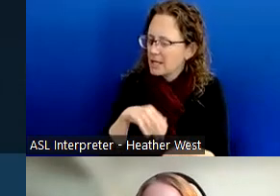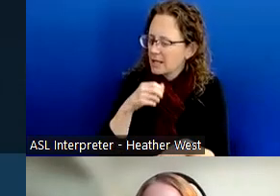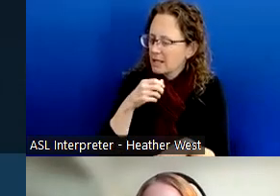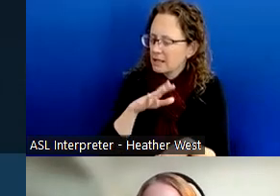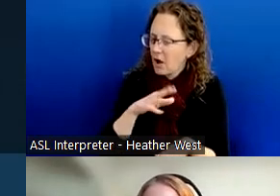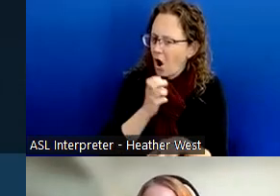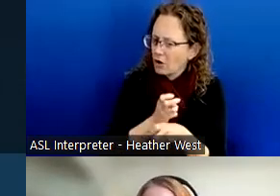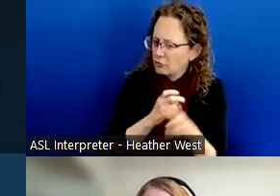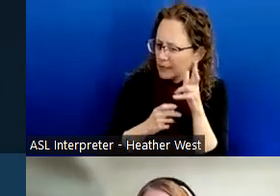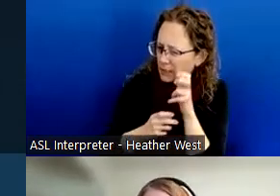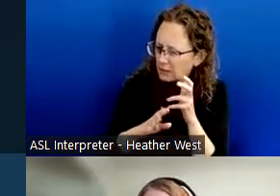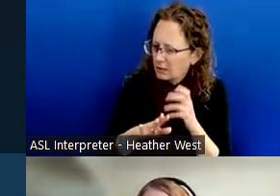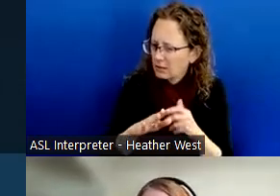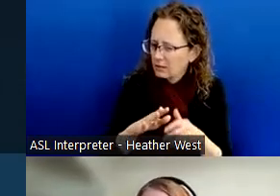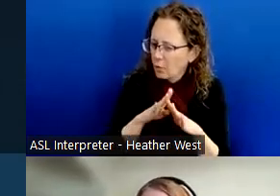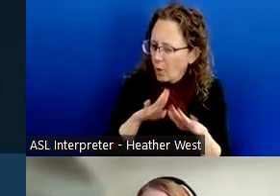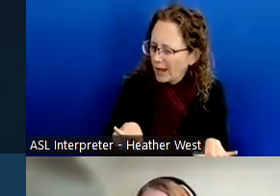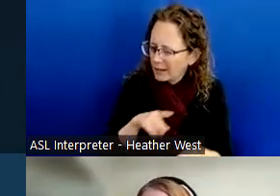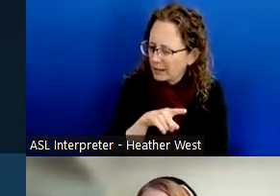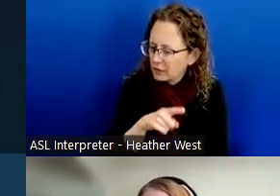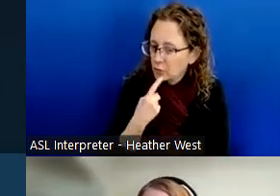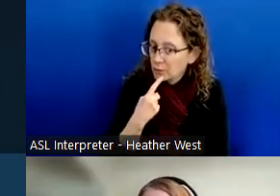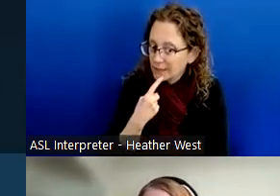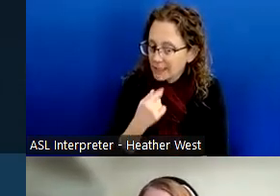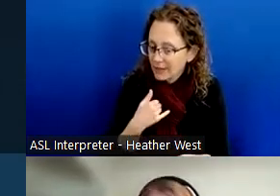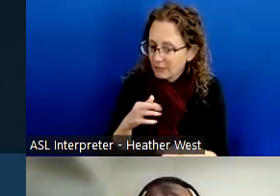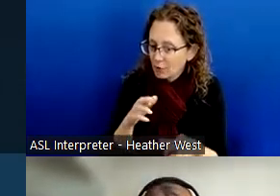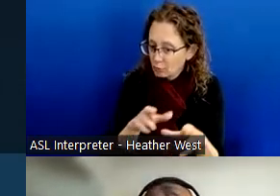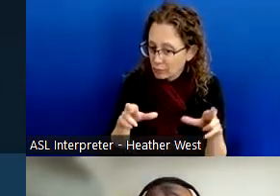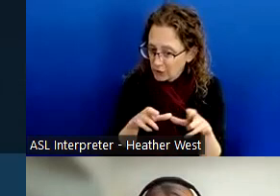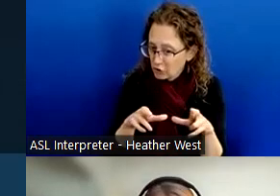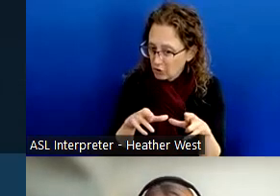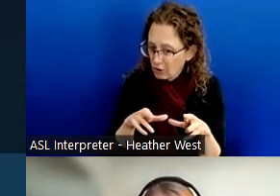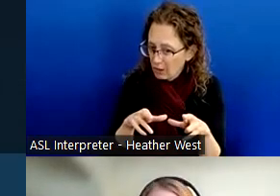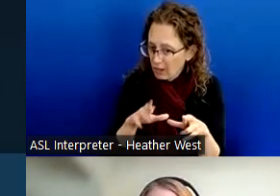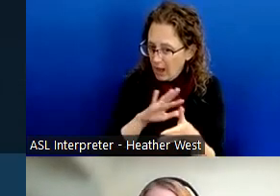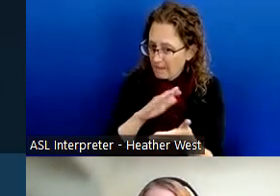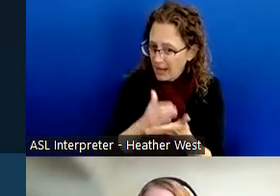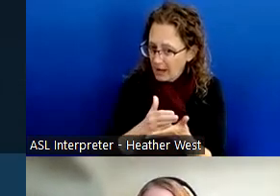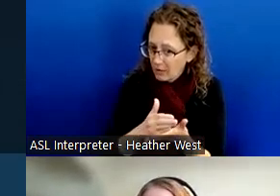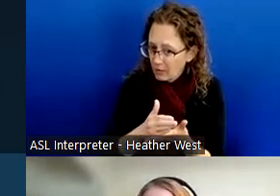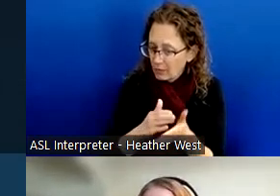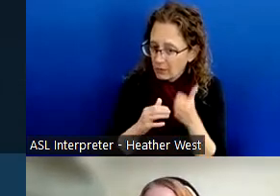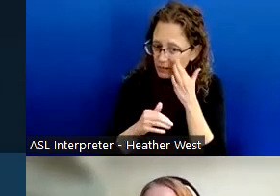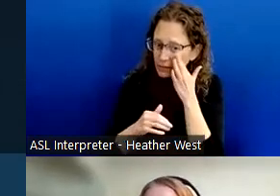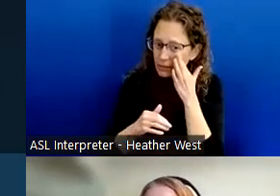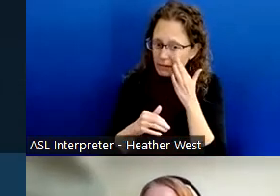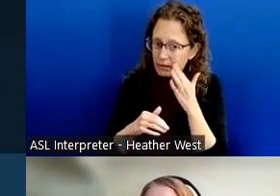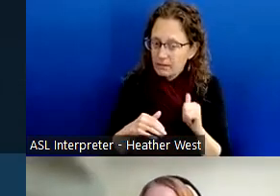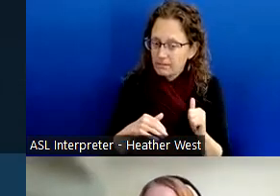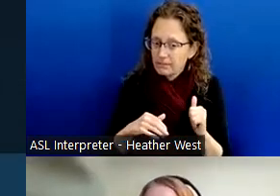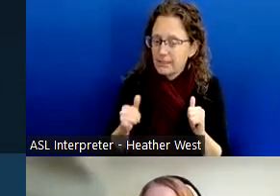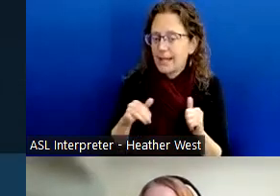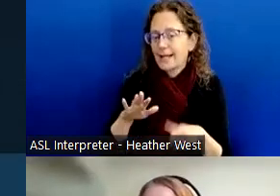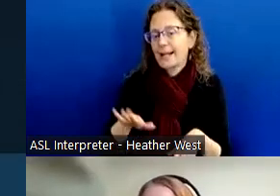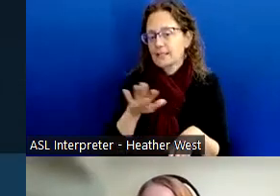you ask if we have a regional amount? You have like an estimate range though, like so you